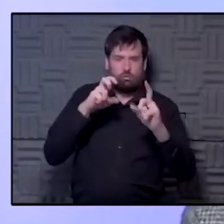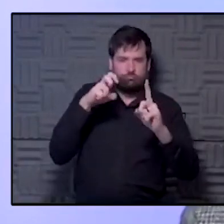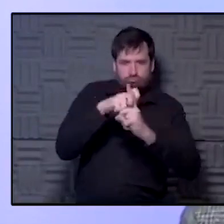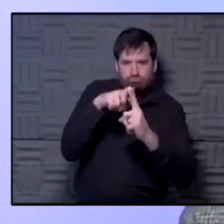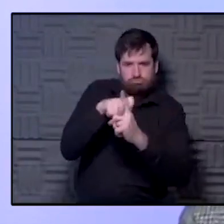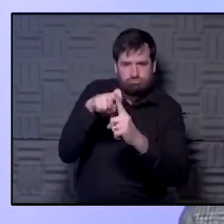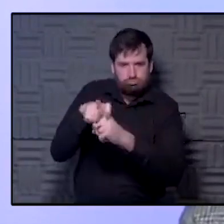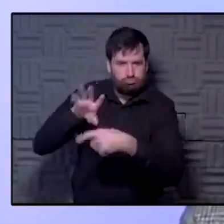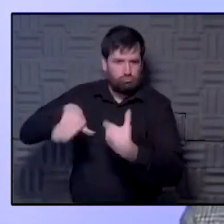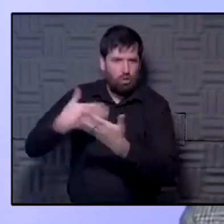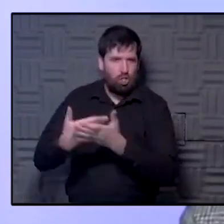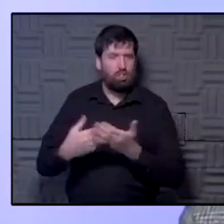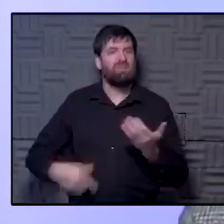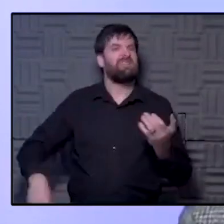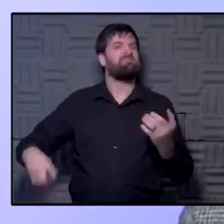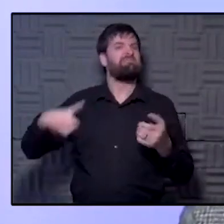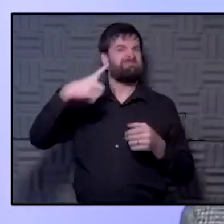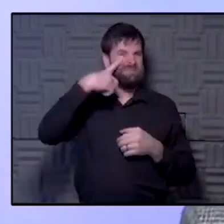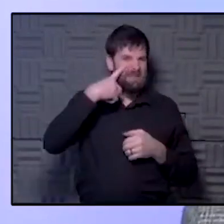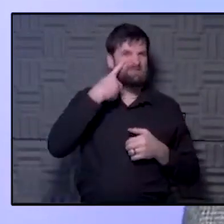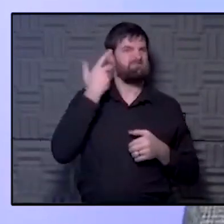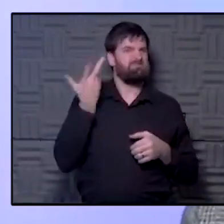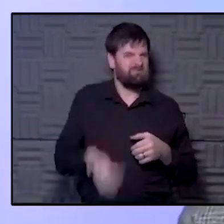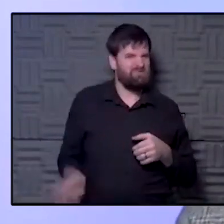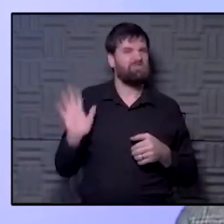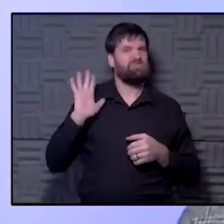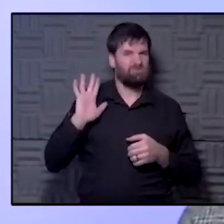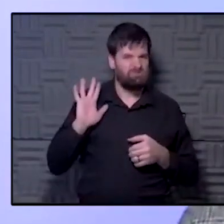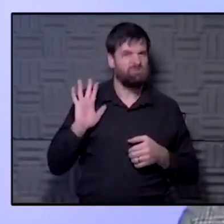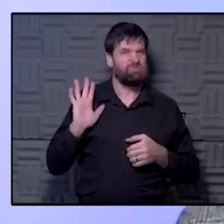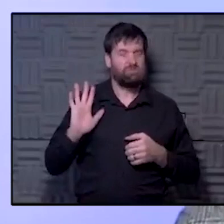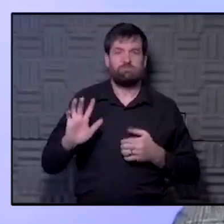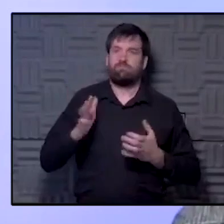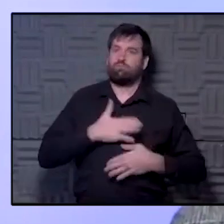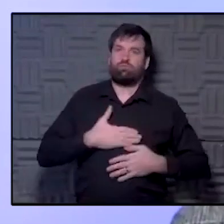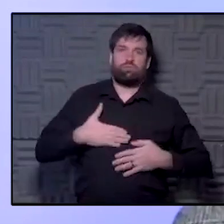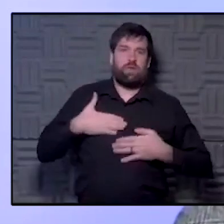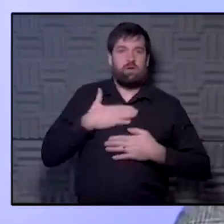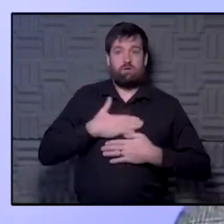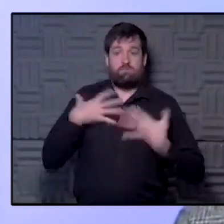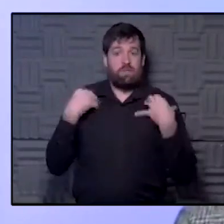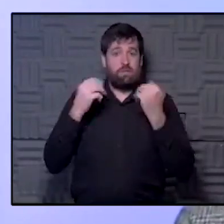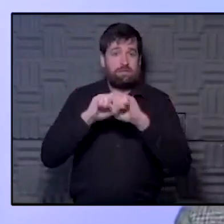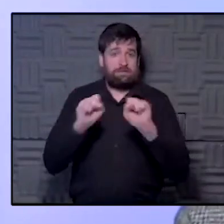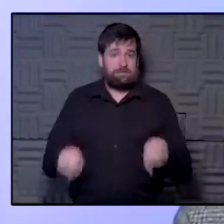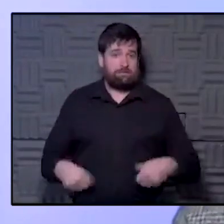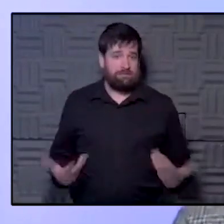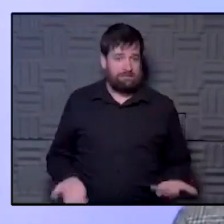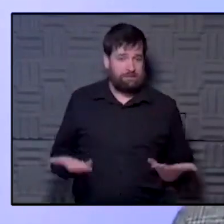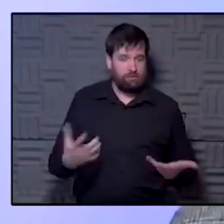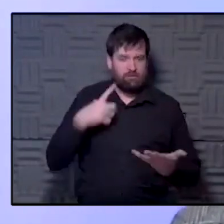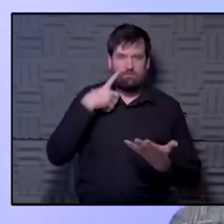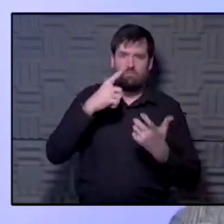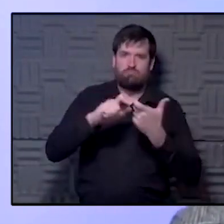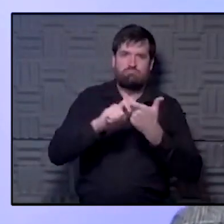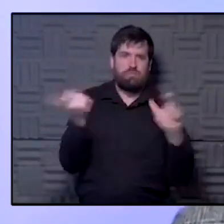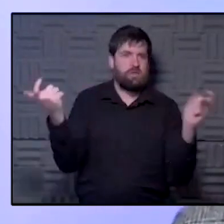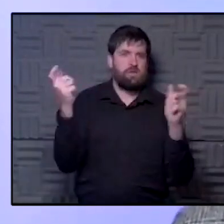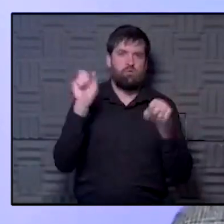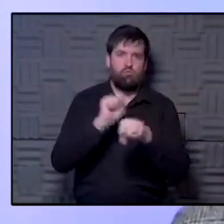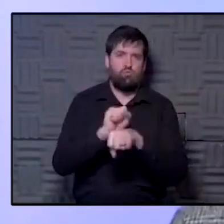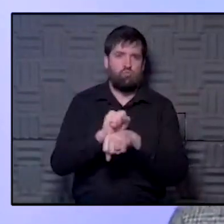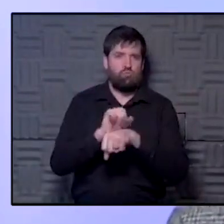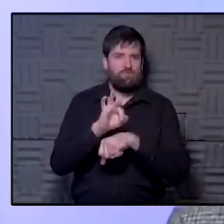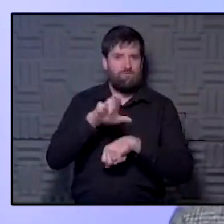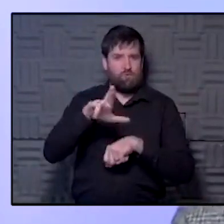vaccinated, and we think we've got them all covered. We really appreciate what the health system here has done to cover the huge workforce on